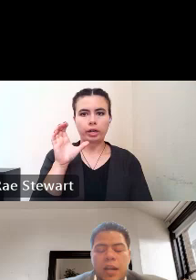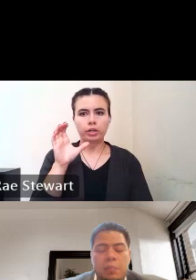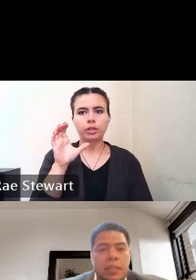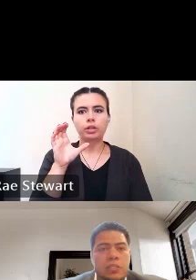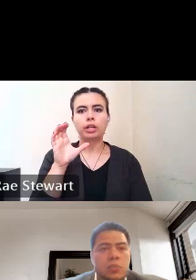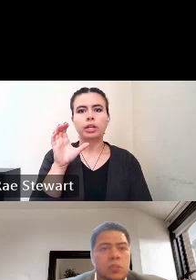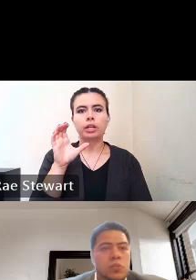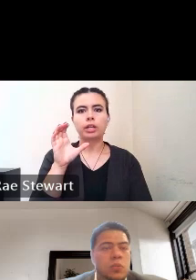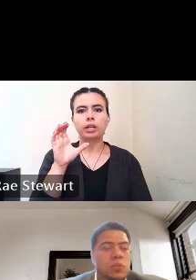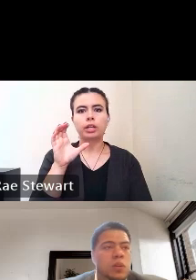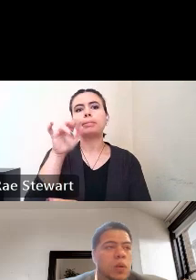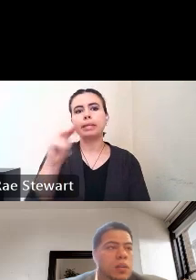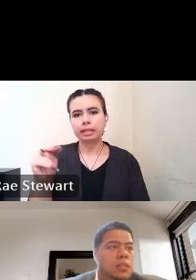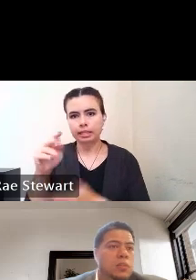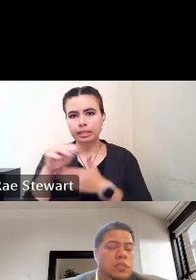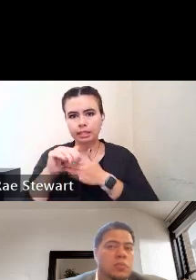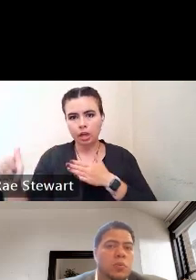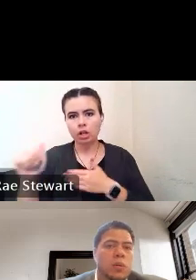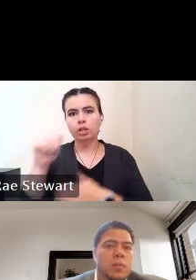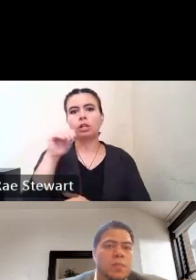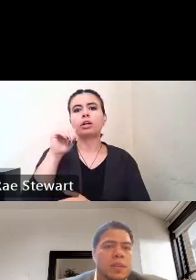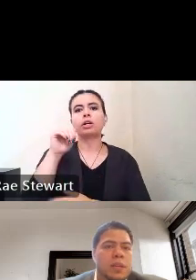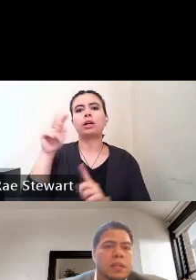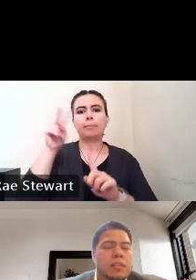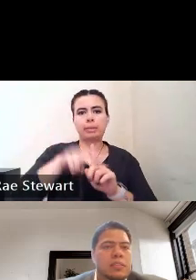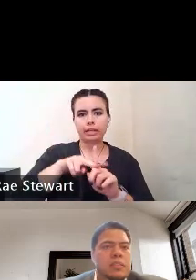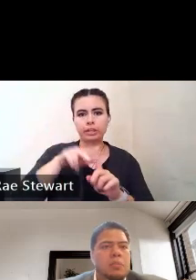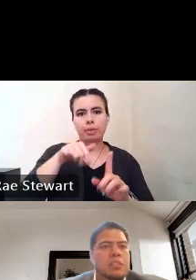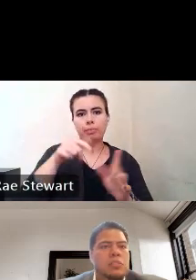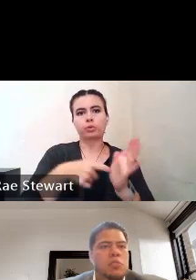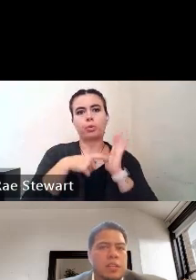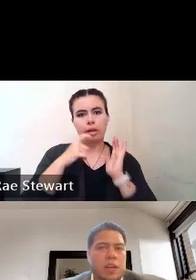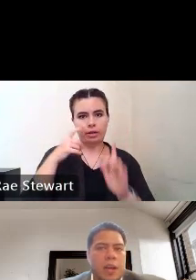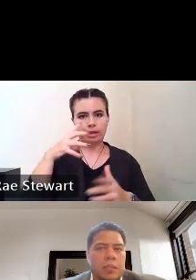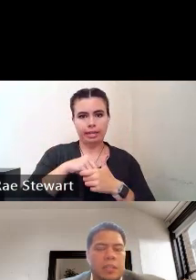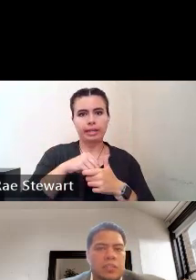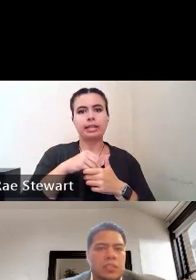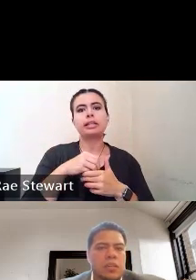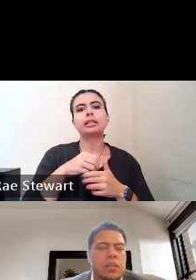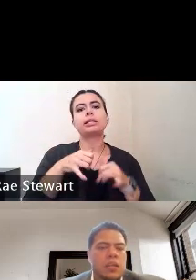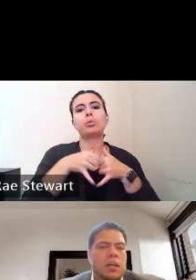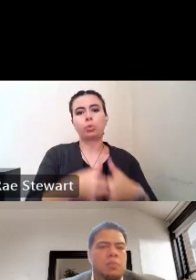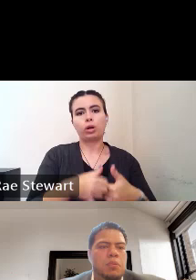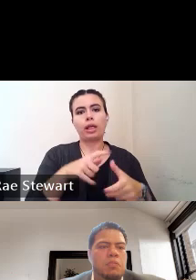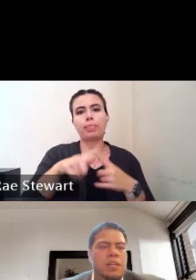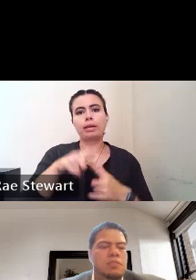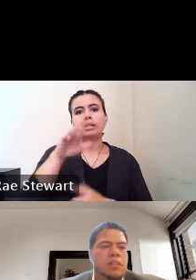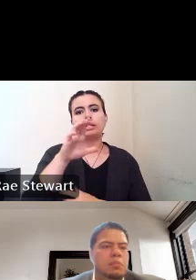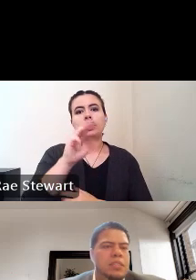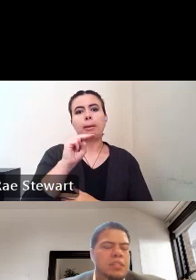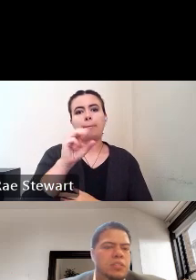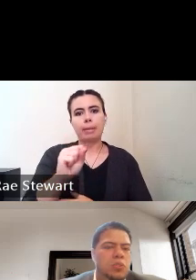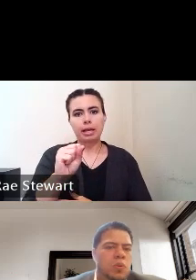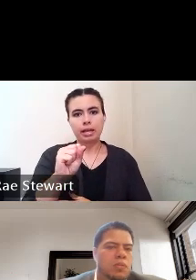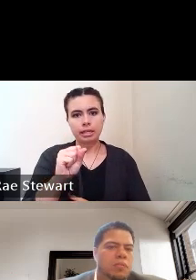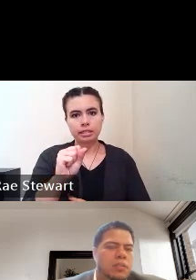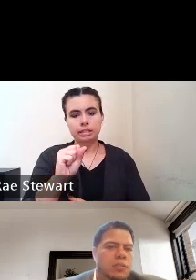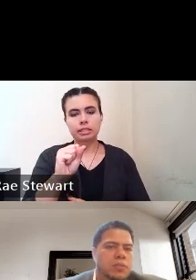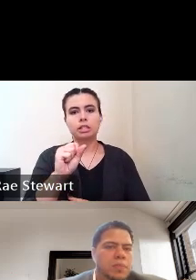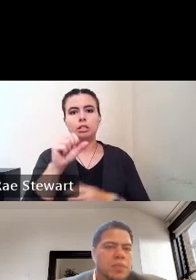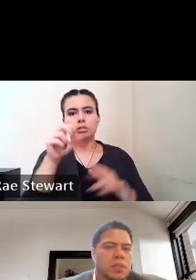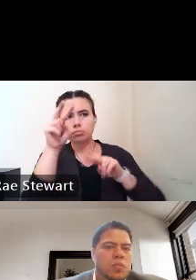million application, which is what was required in the notice of award. And then CMS graded our application and provided funding based on their